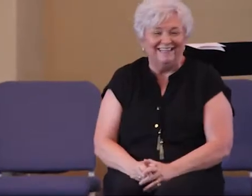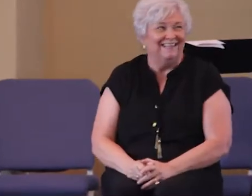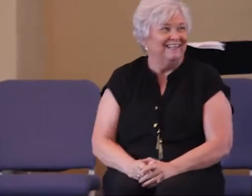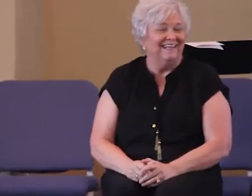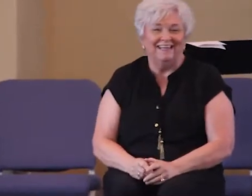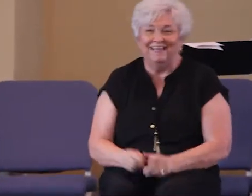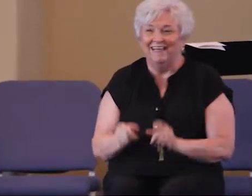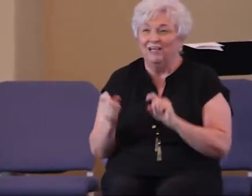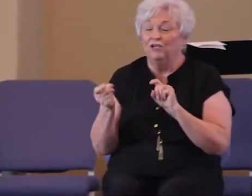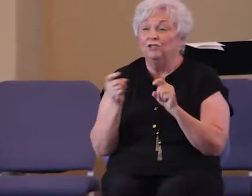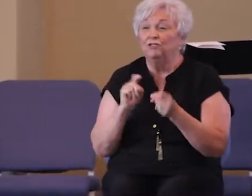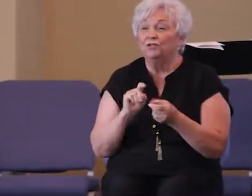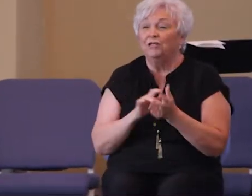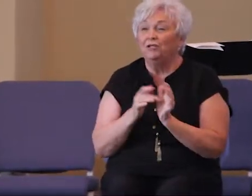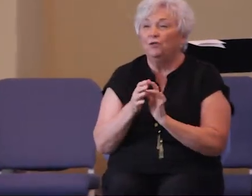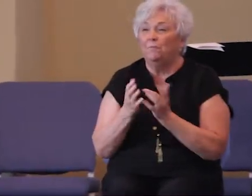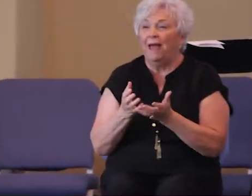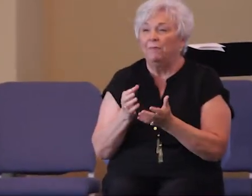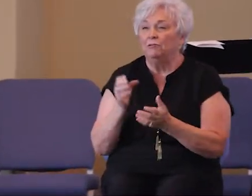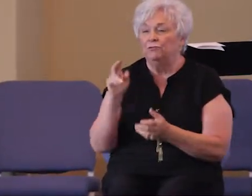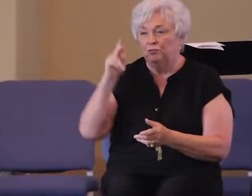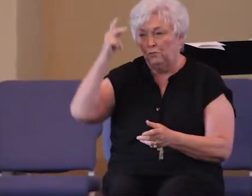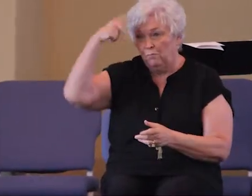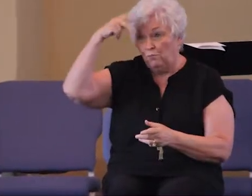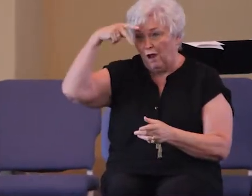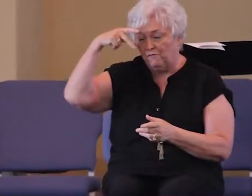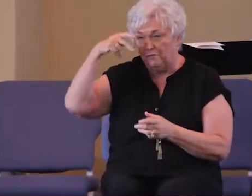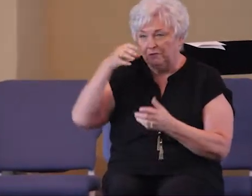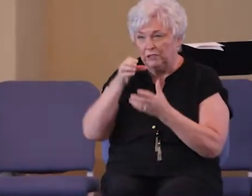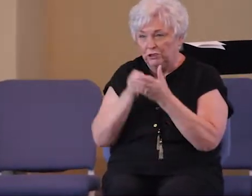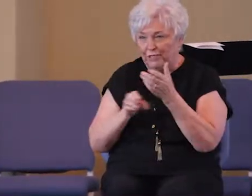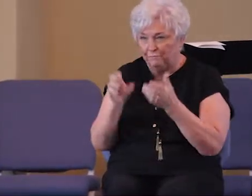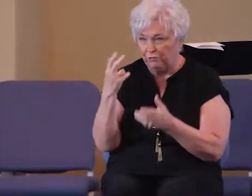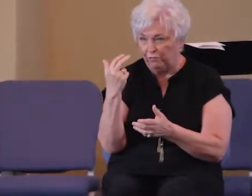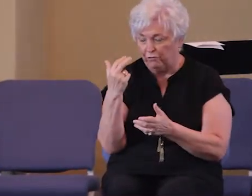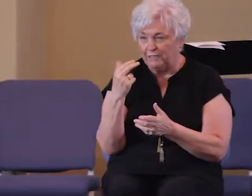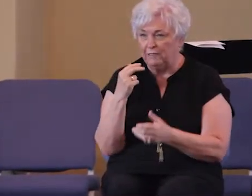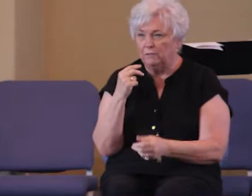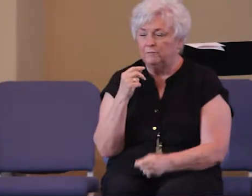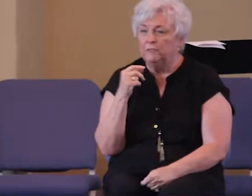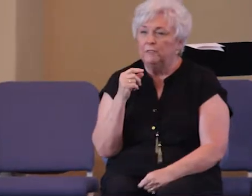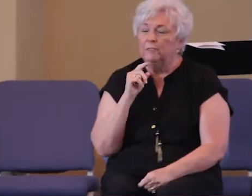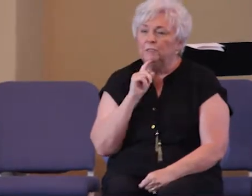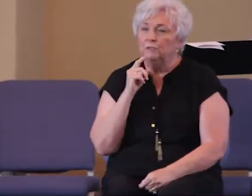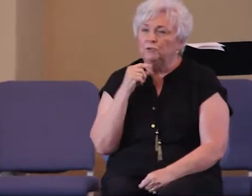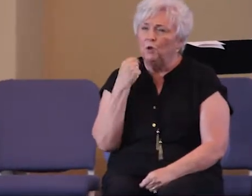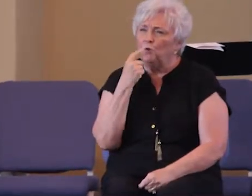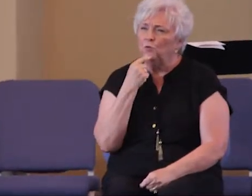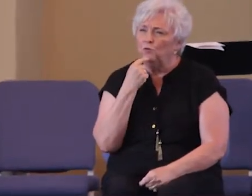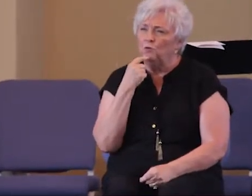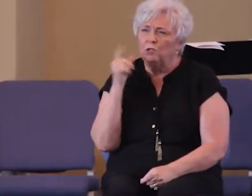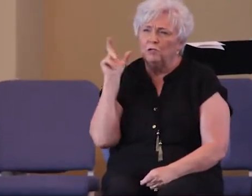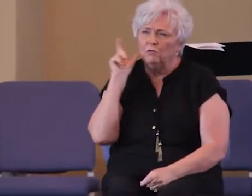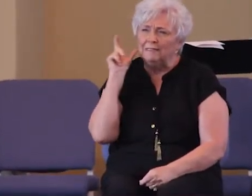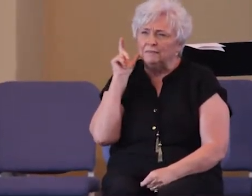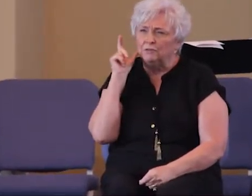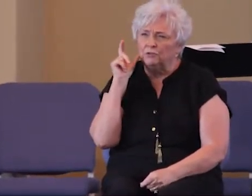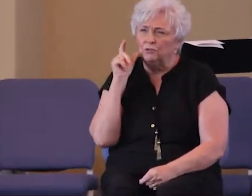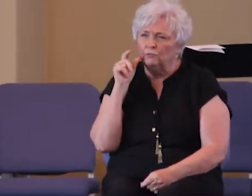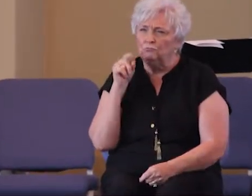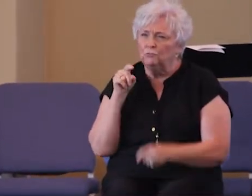Turn in your Bibles to Proverbs chapter 13. So who do you listen to? Who gives you advice?